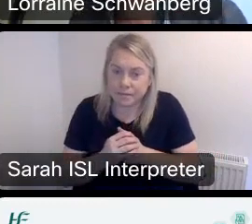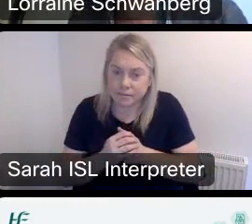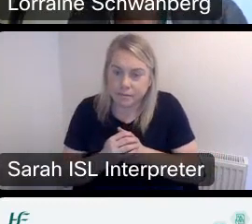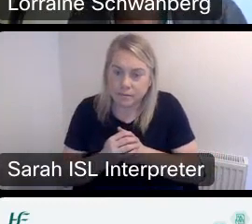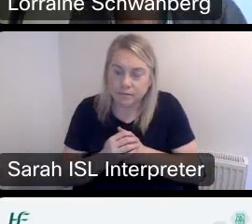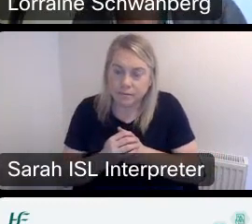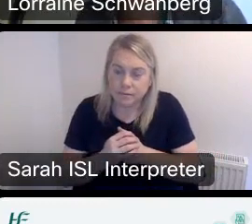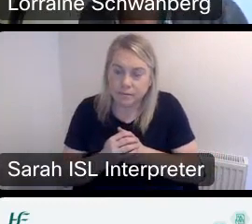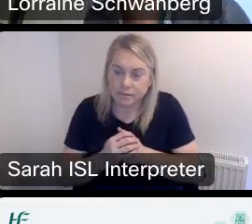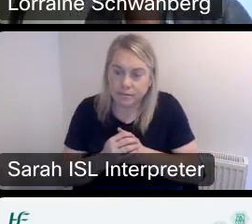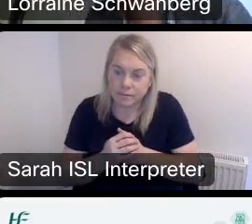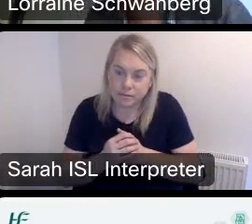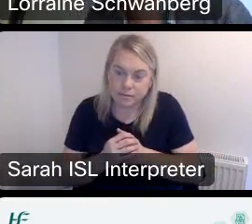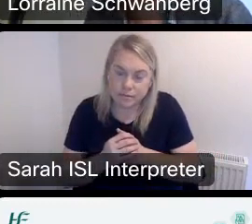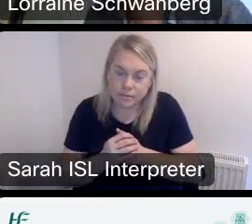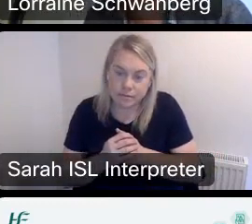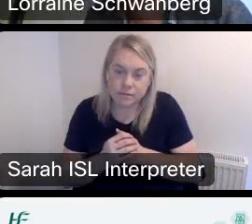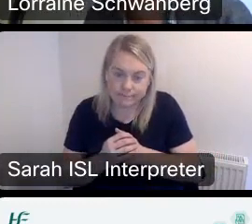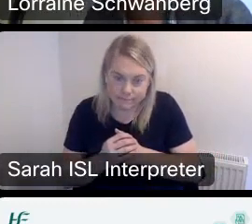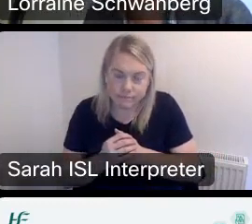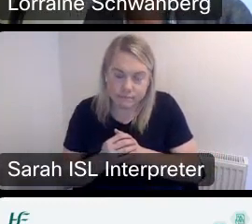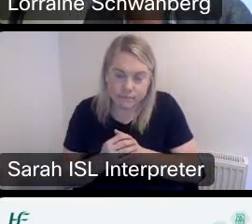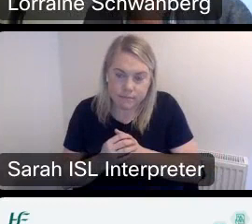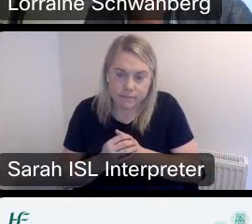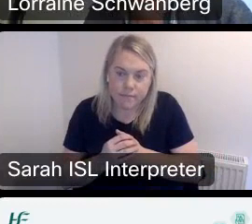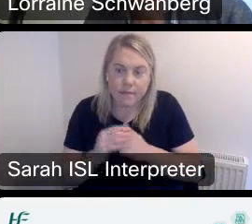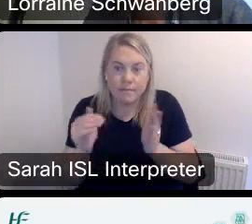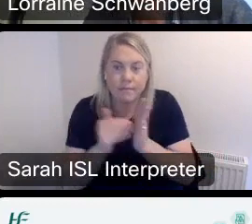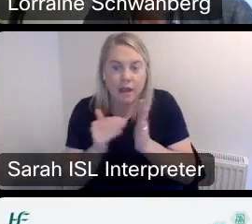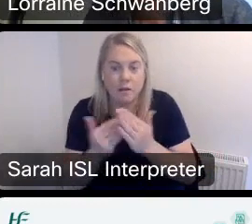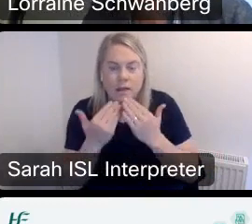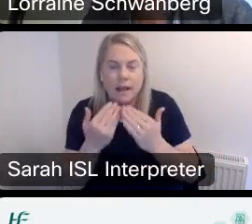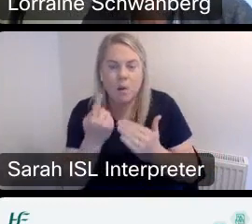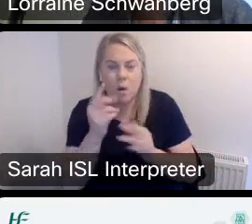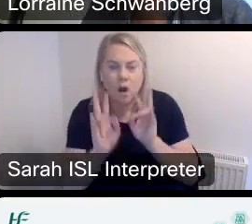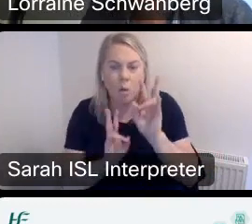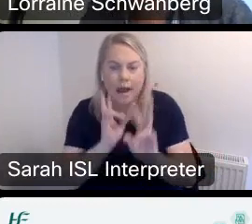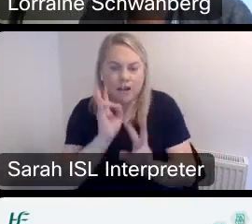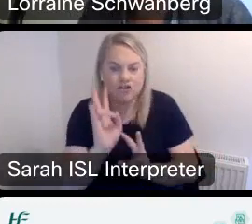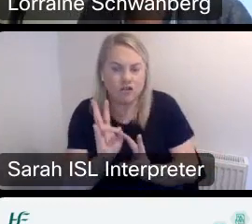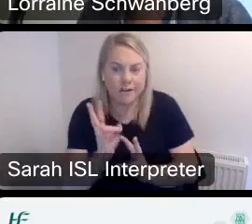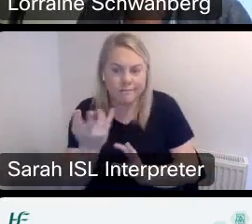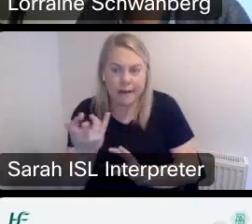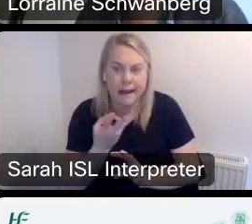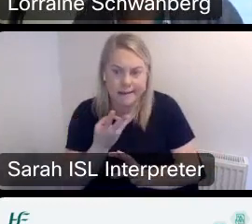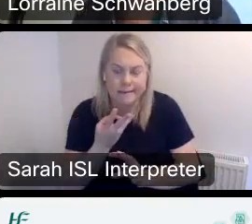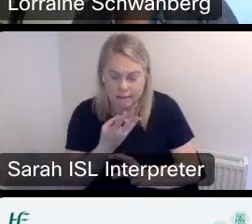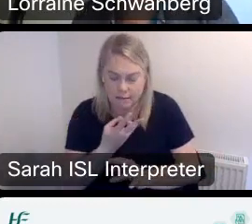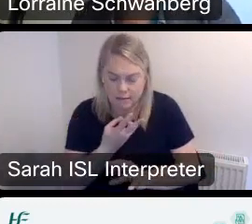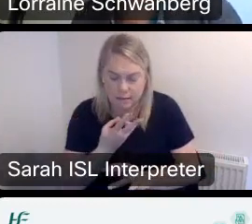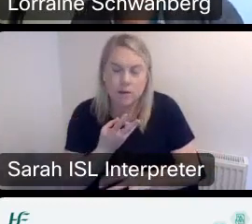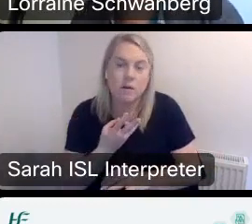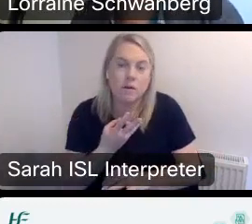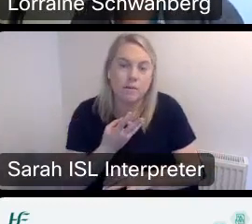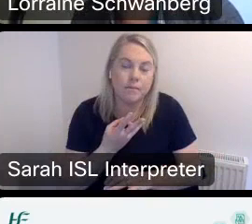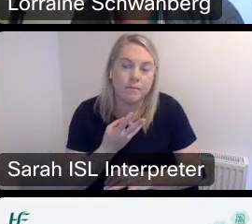over the last little while? Yeah, thank you. So one query that has been raised with us and that we had